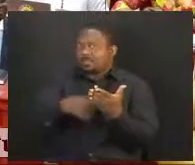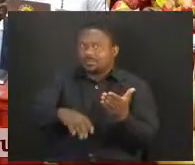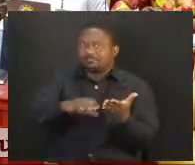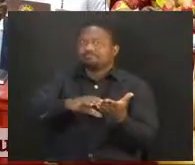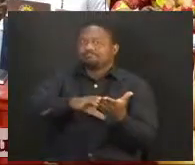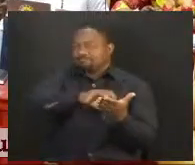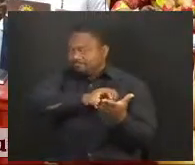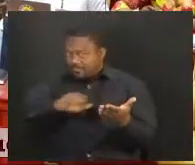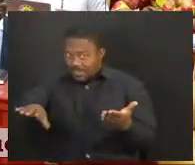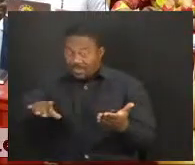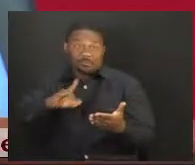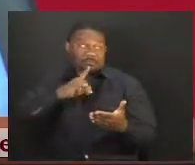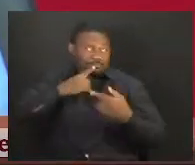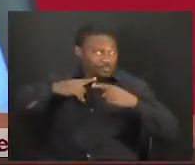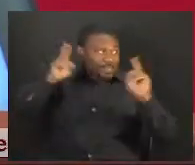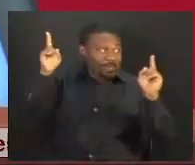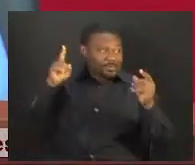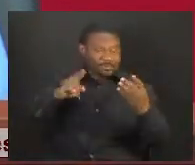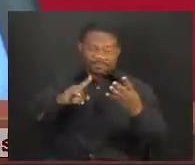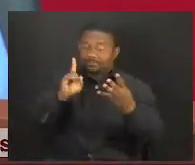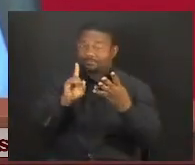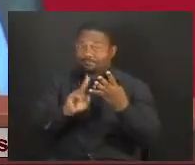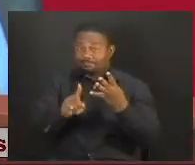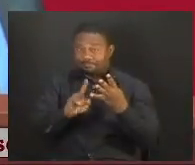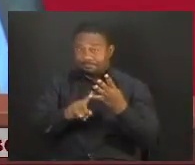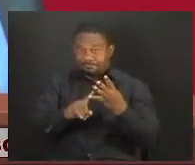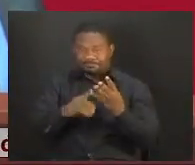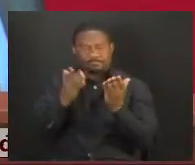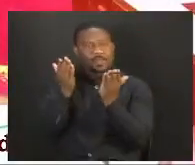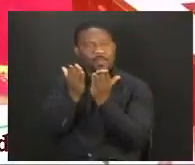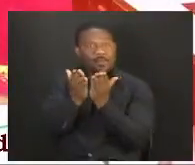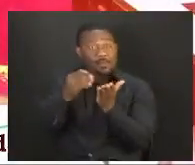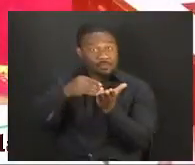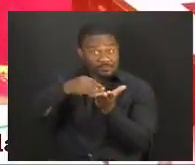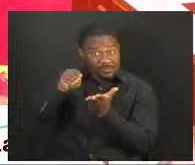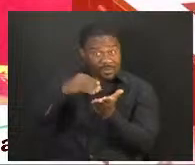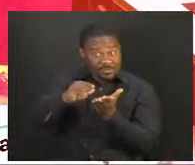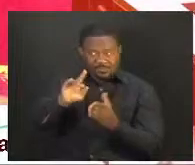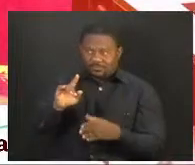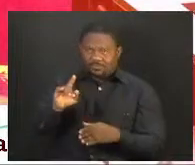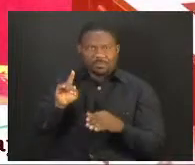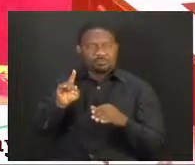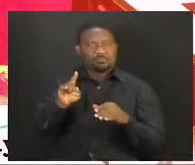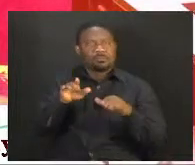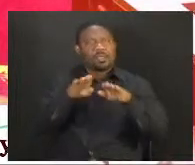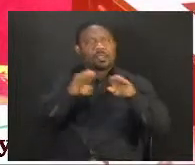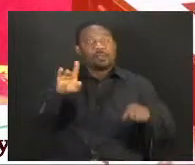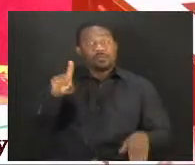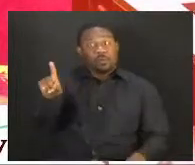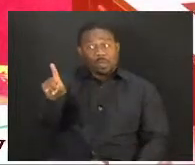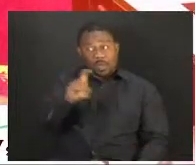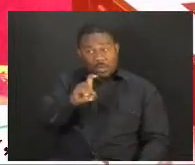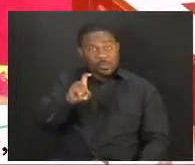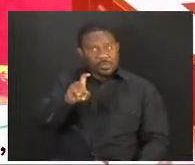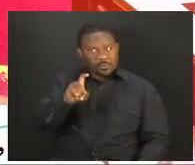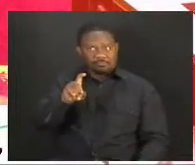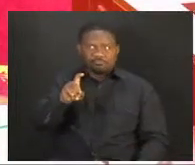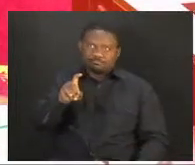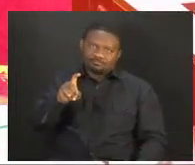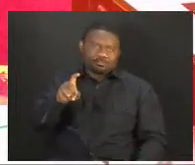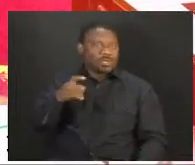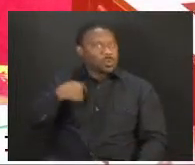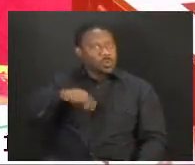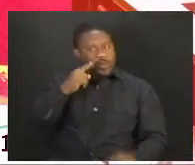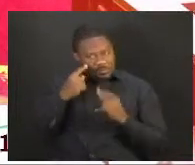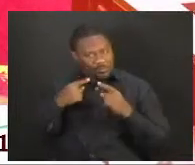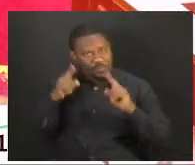Speaker, we committed to eliminate academic fee for first-year public tertiary students. We